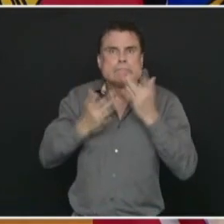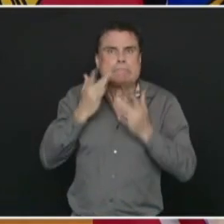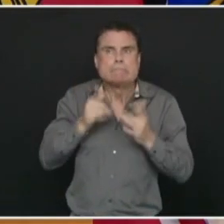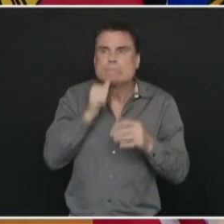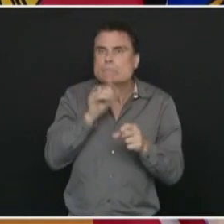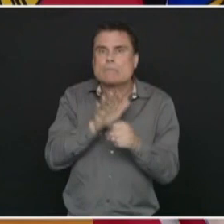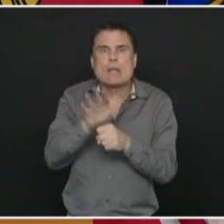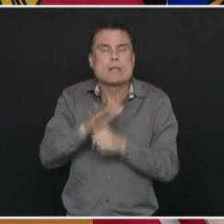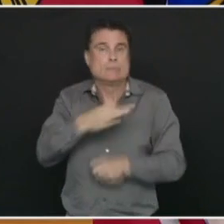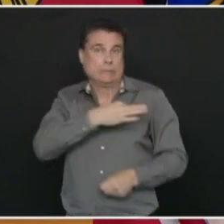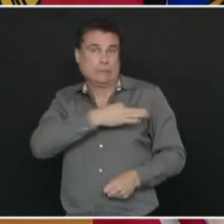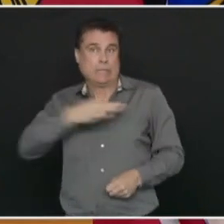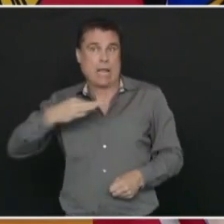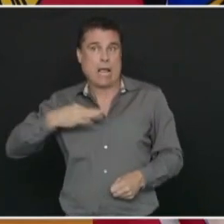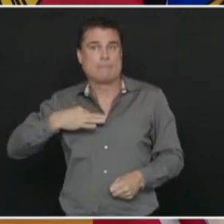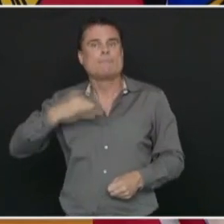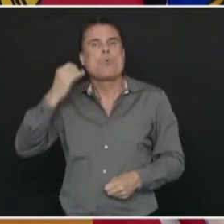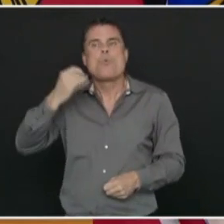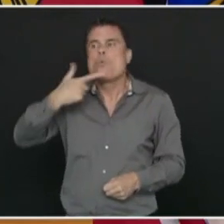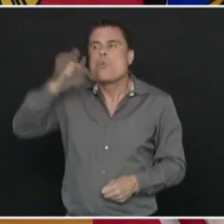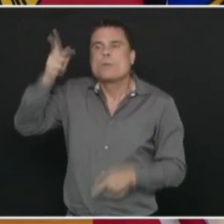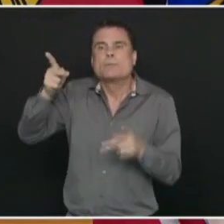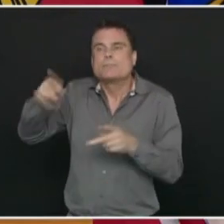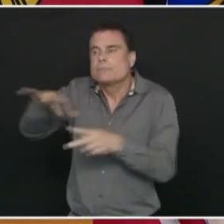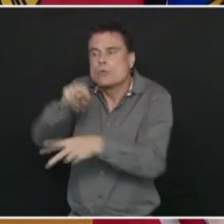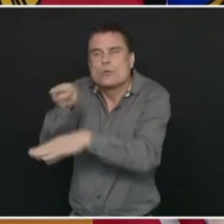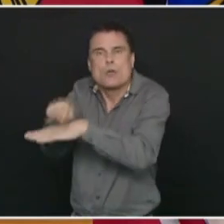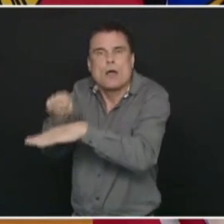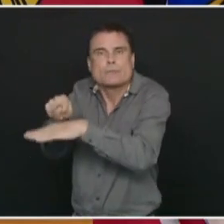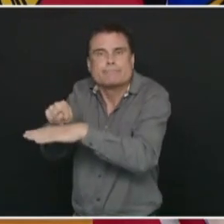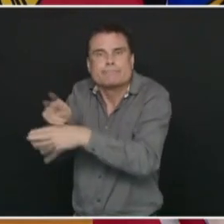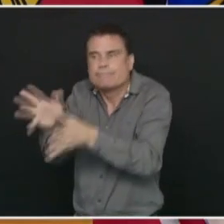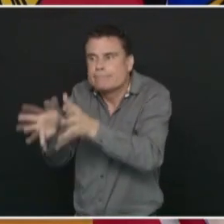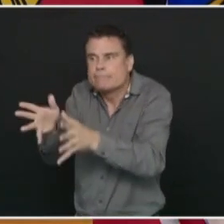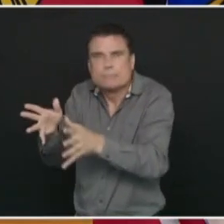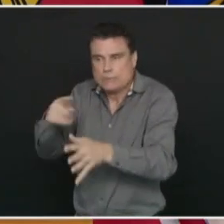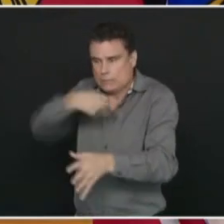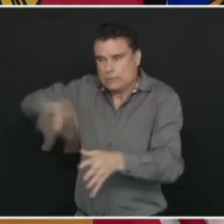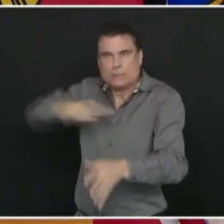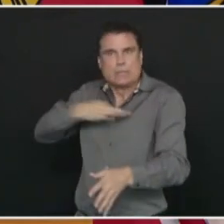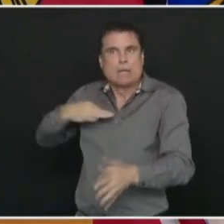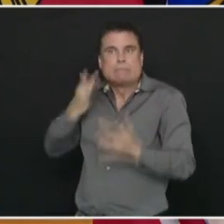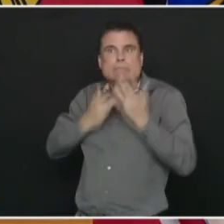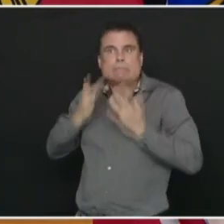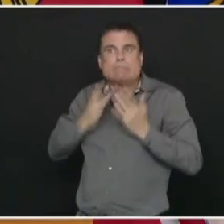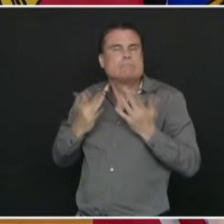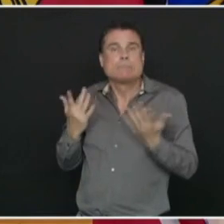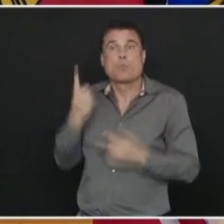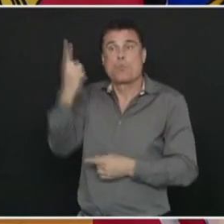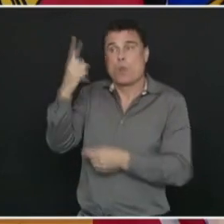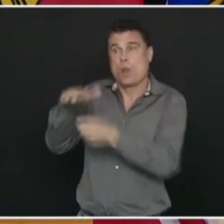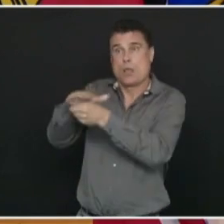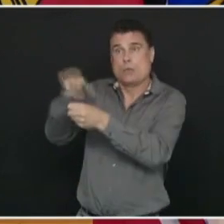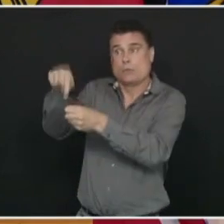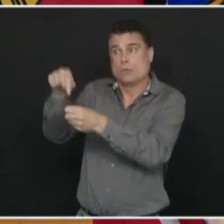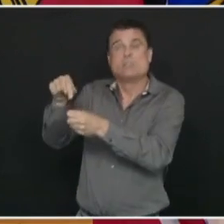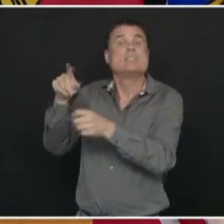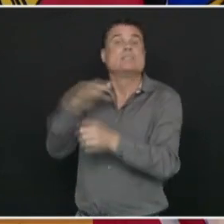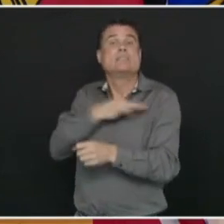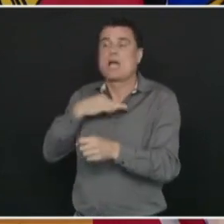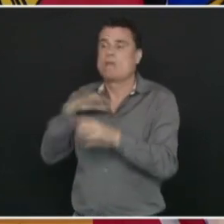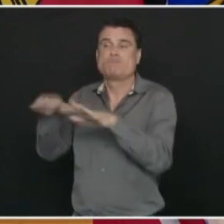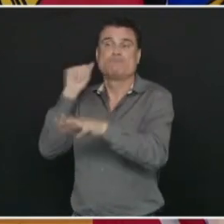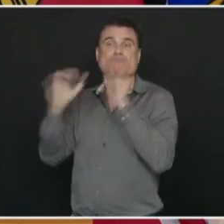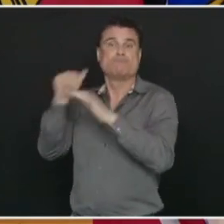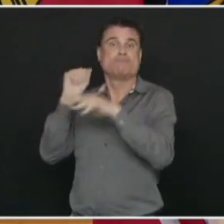and support staff so that they can continue to come into work. We've had a large number, and I don't have